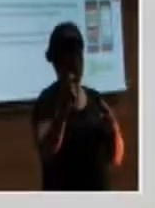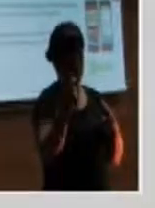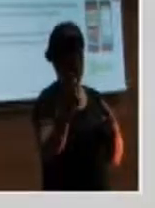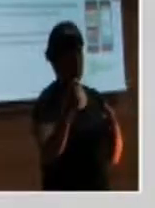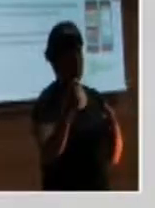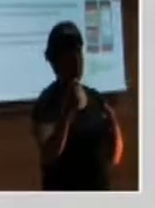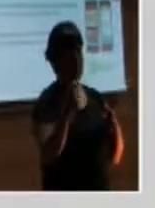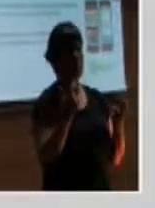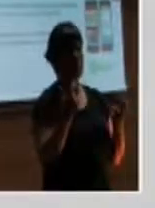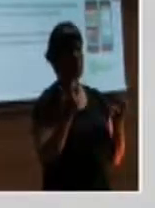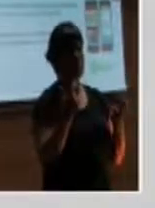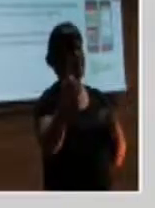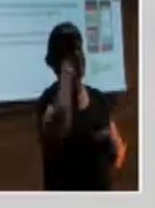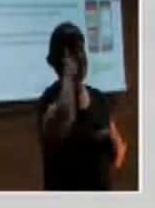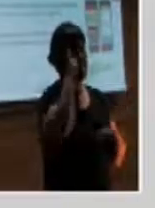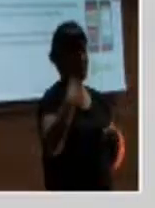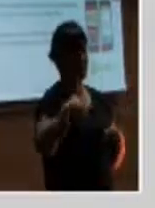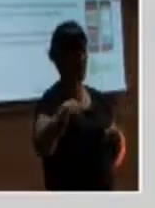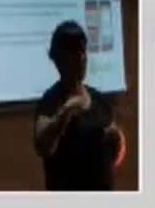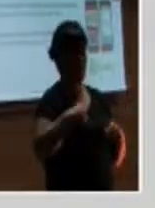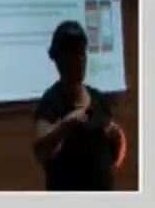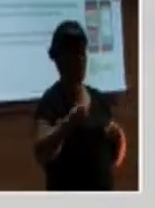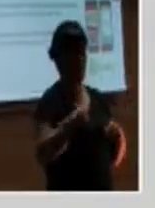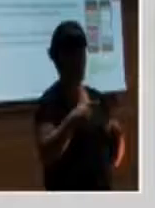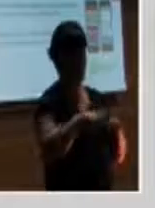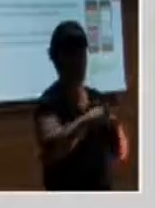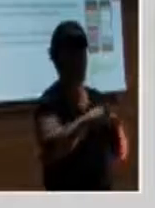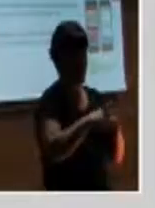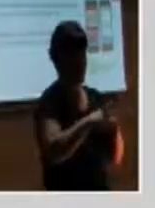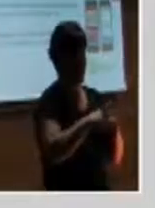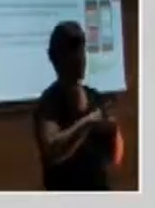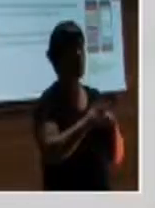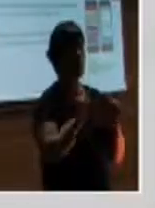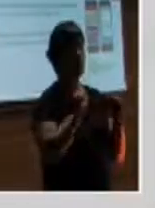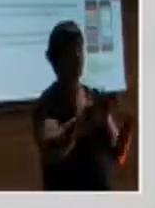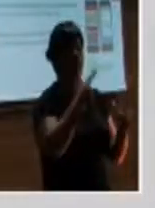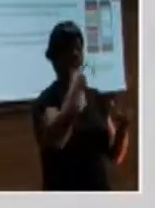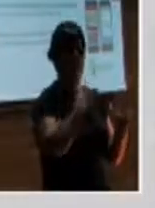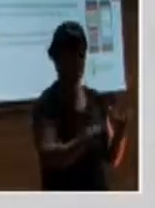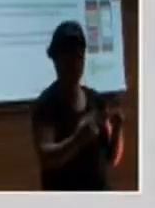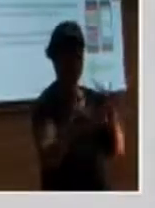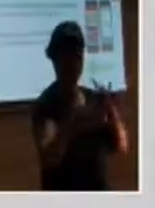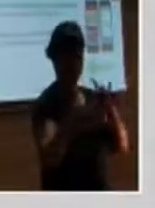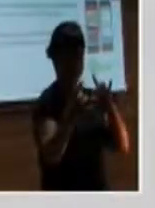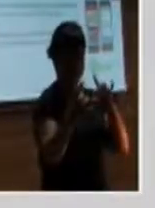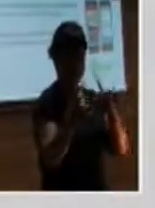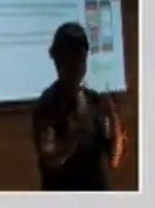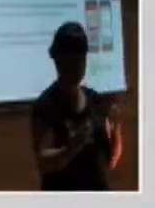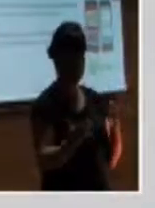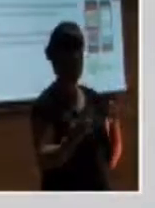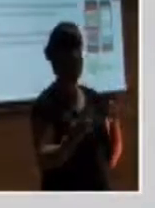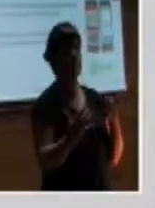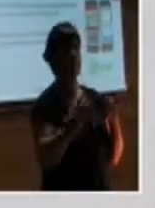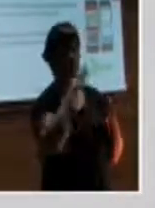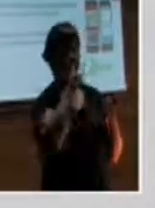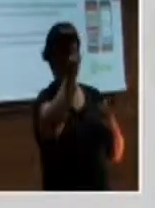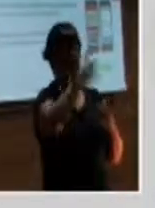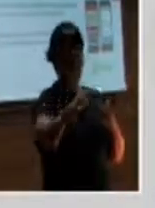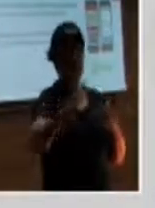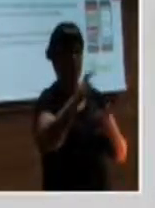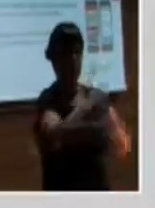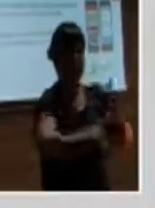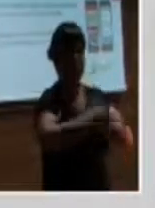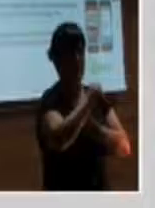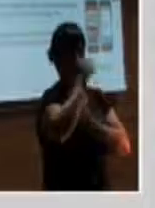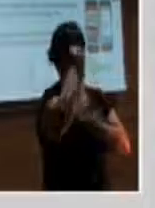a tool for facilitating interactions with people with cognitive disabilities. The common problem, let's say,